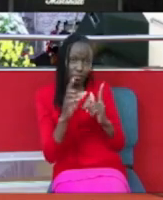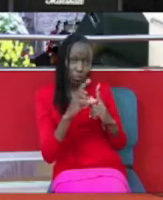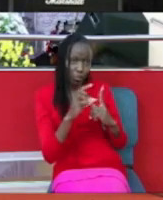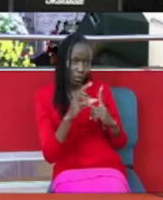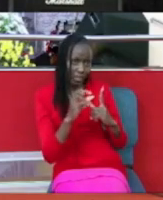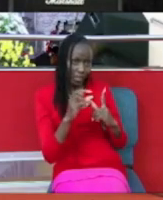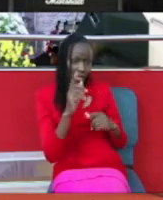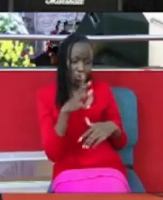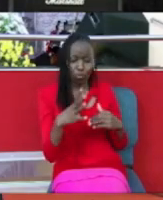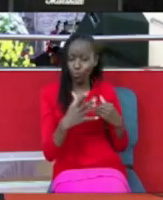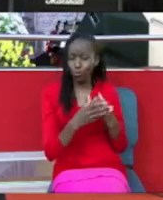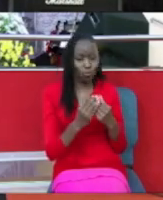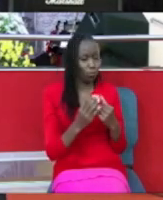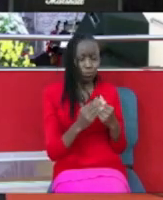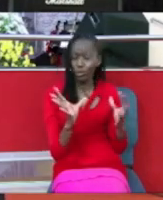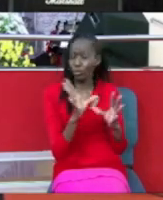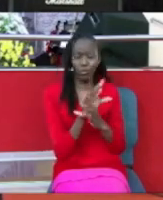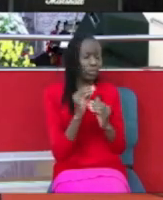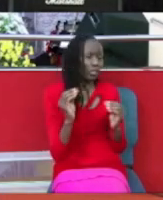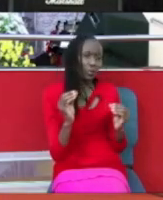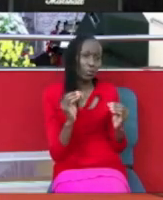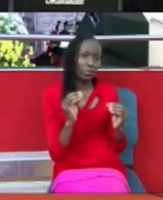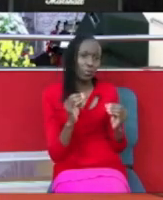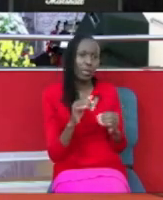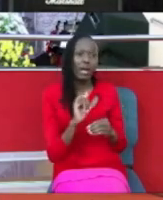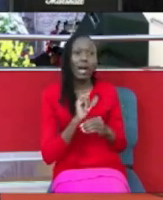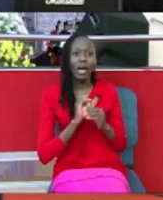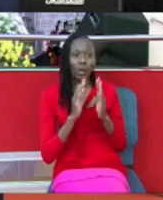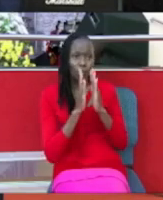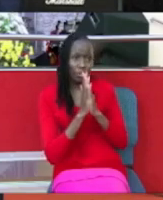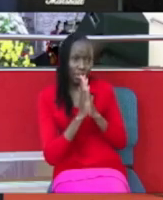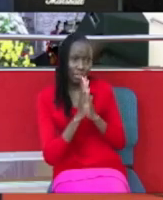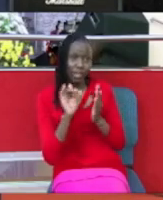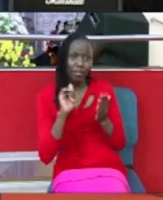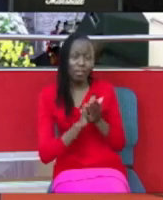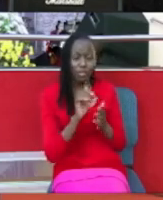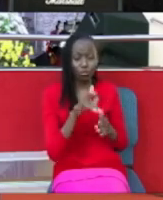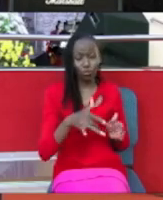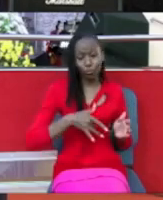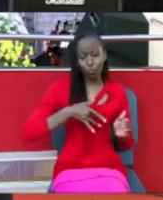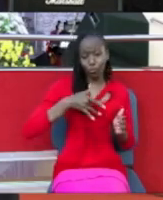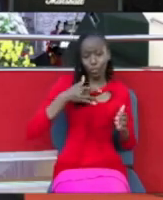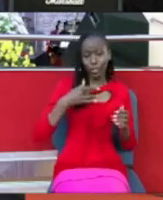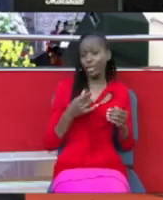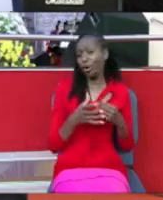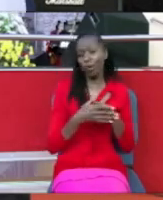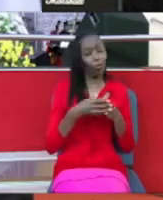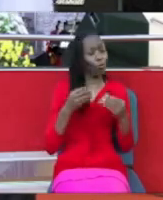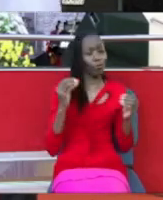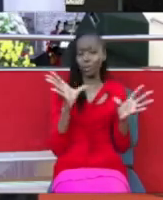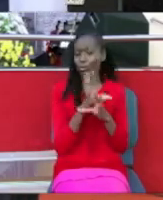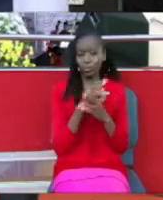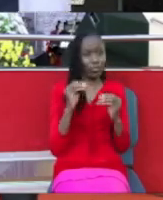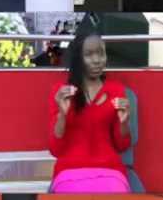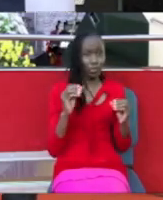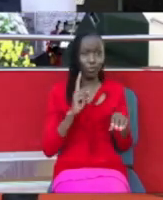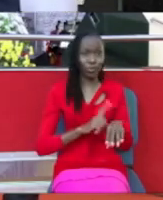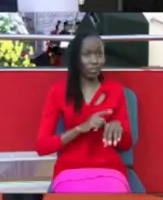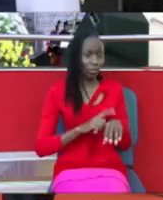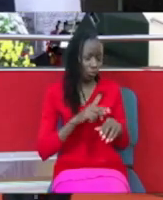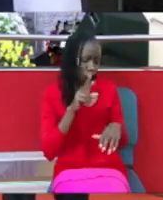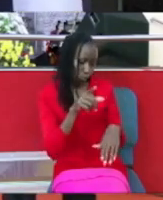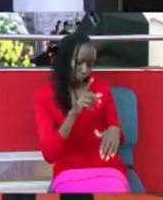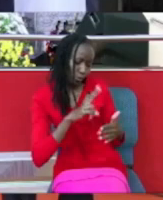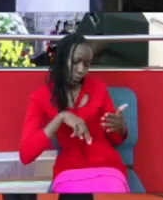not comfortable. Hauna utulivu. I pray that somebody will start feeling uncomfortable when they have not read the words of God every day. Na kwamba mtu